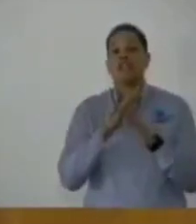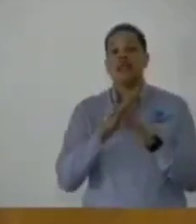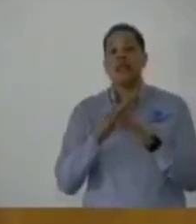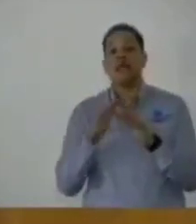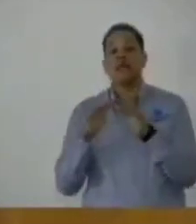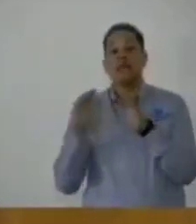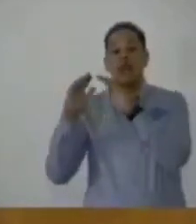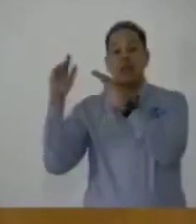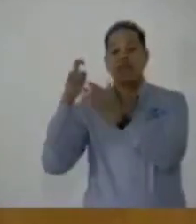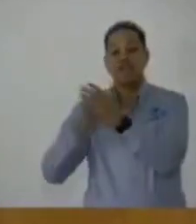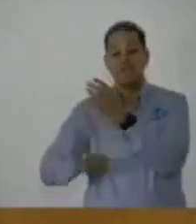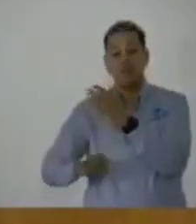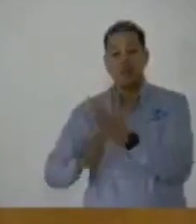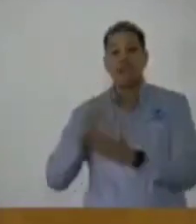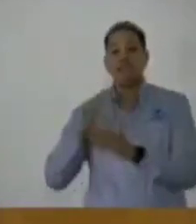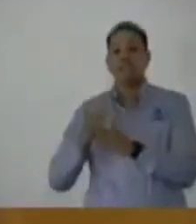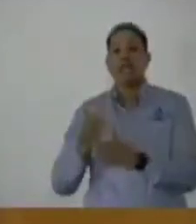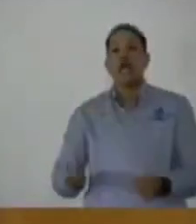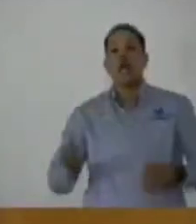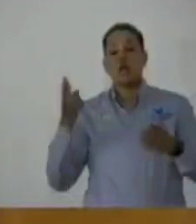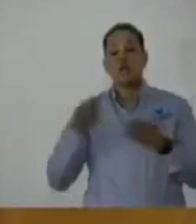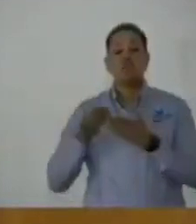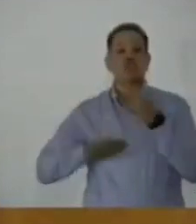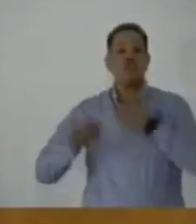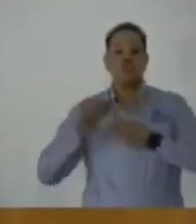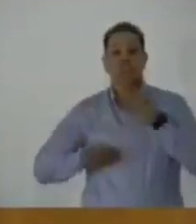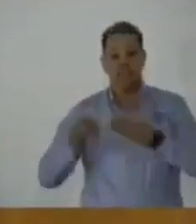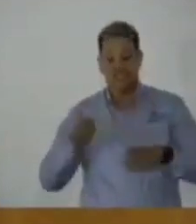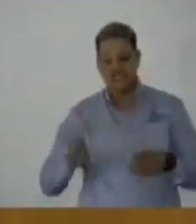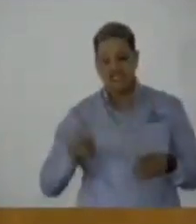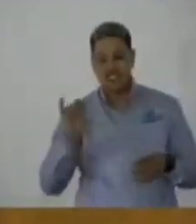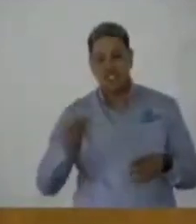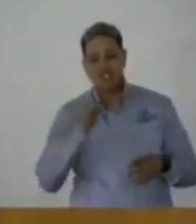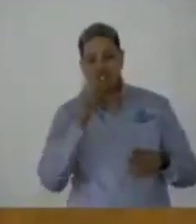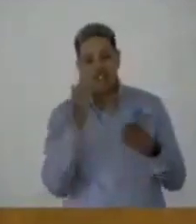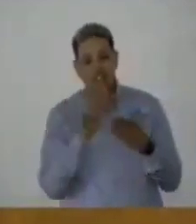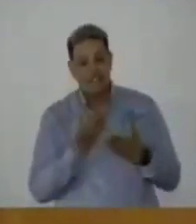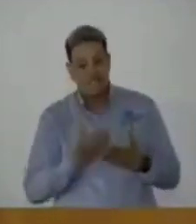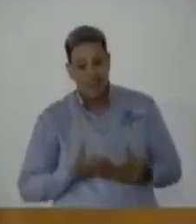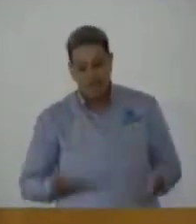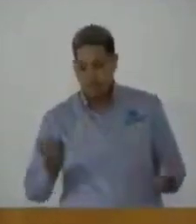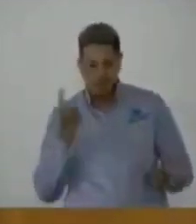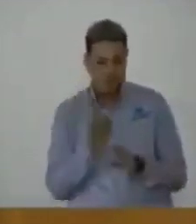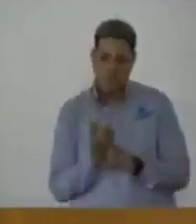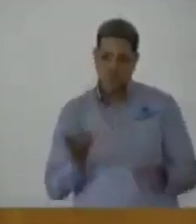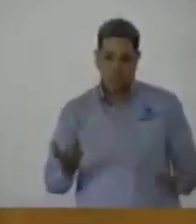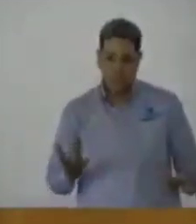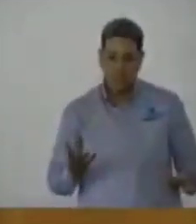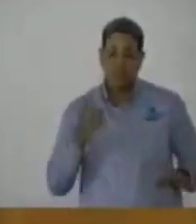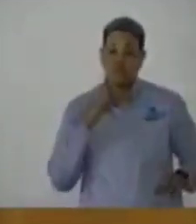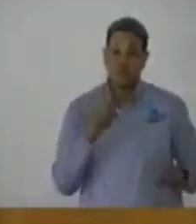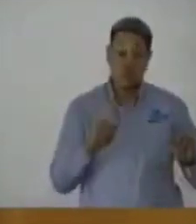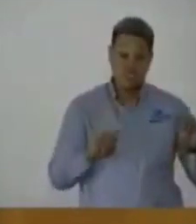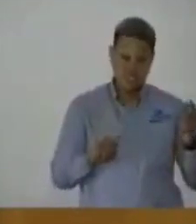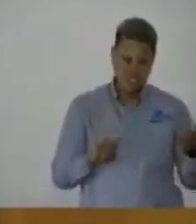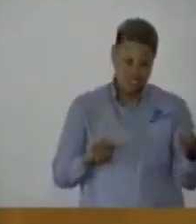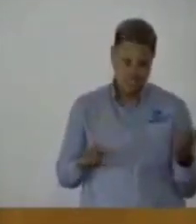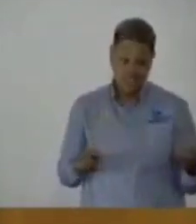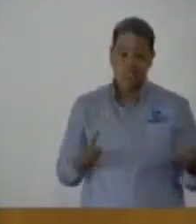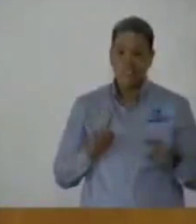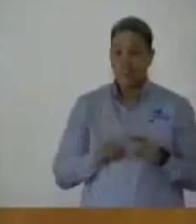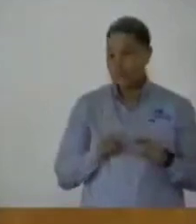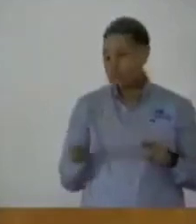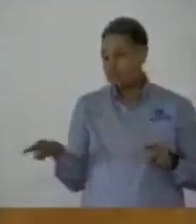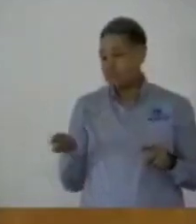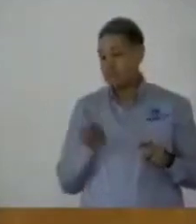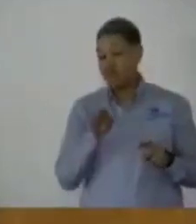of prices times number of transactions. And that is a fact. So the tax revenue is dependent on